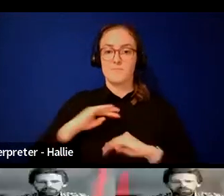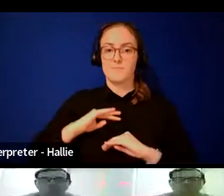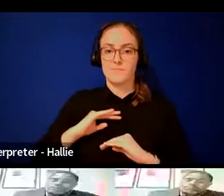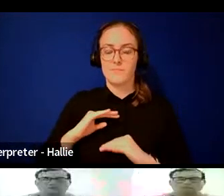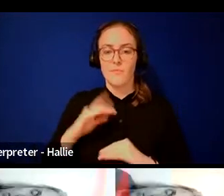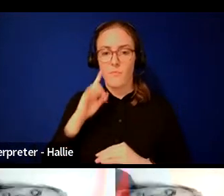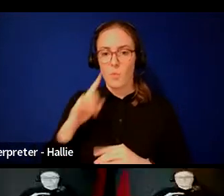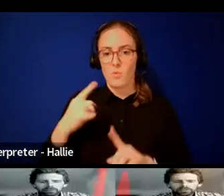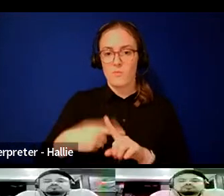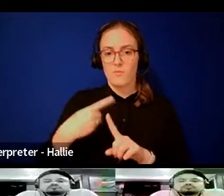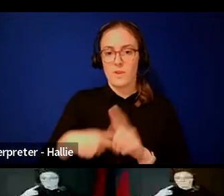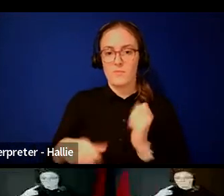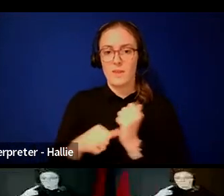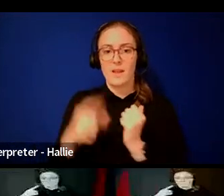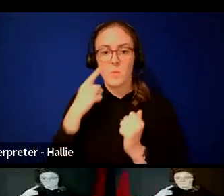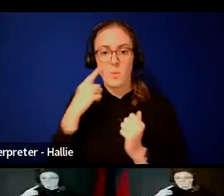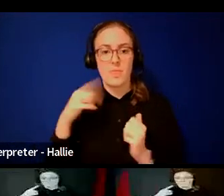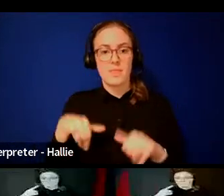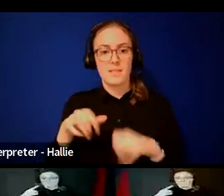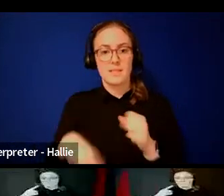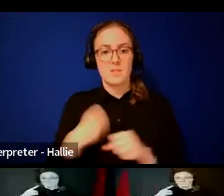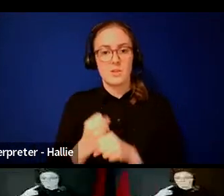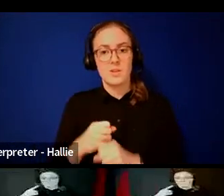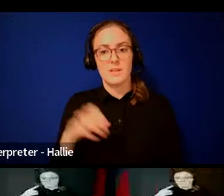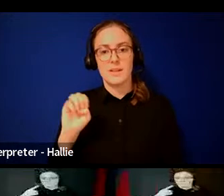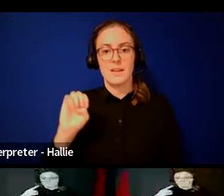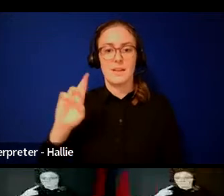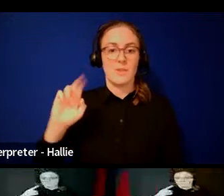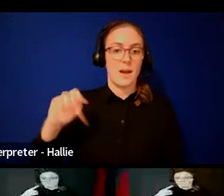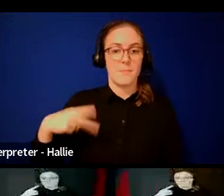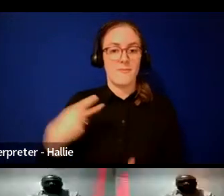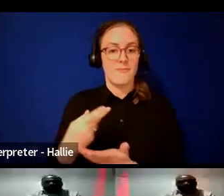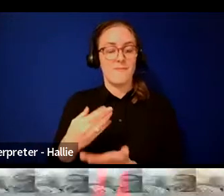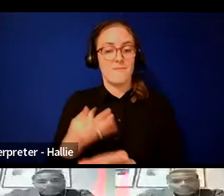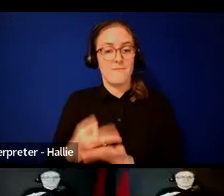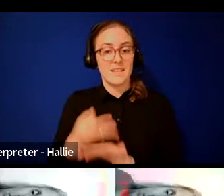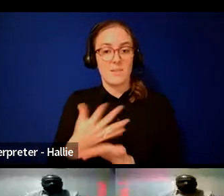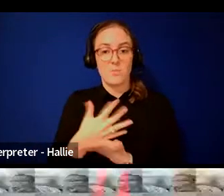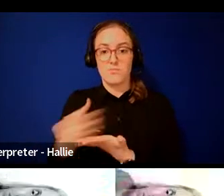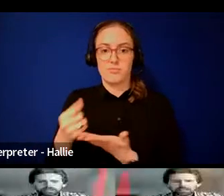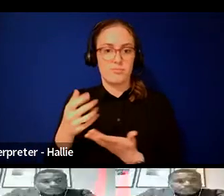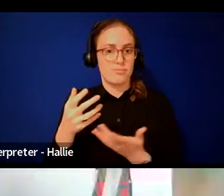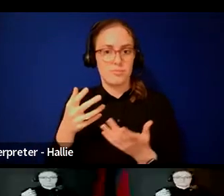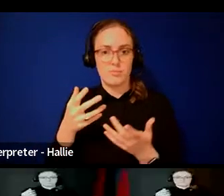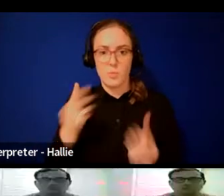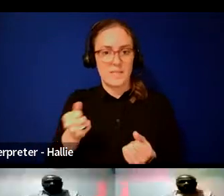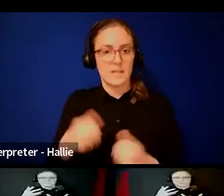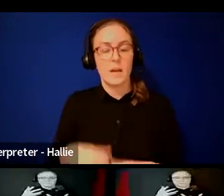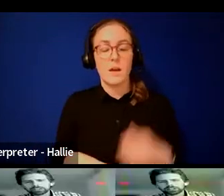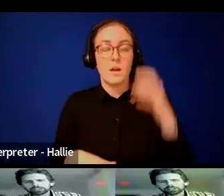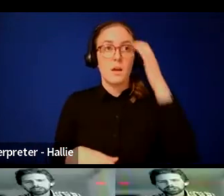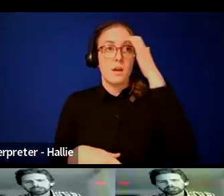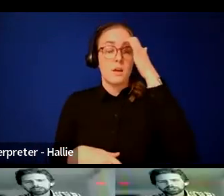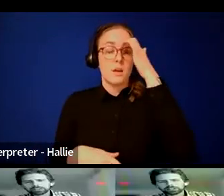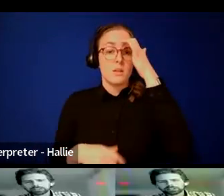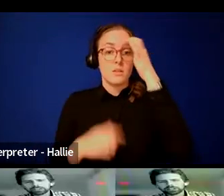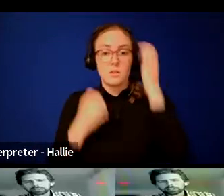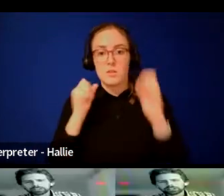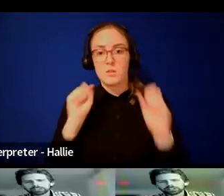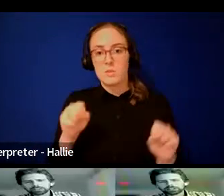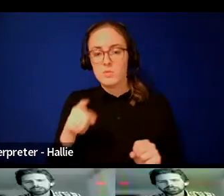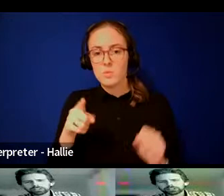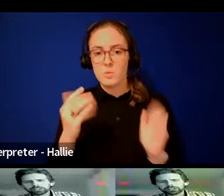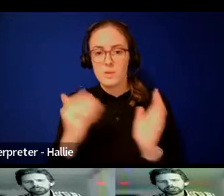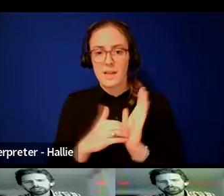year's ERAP funding ran out pretty quickly. And so I wondered if you could circle back to that, and could you go over again